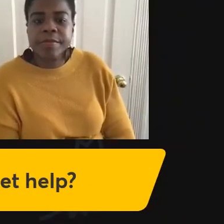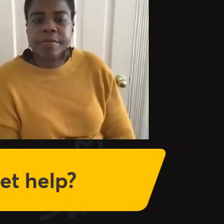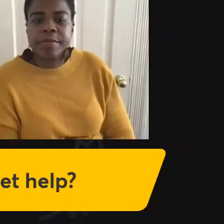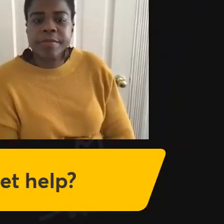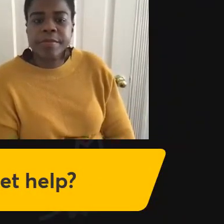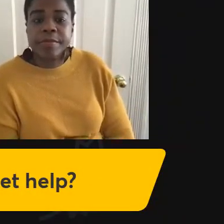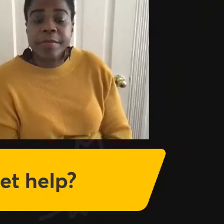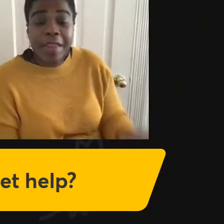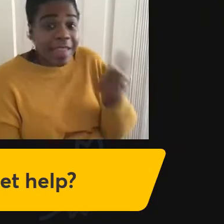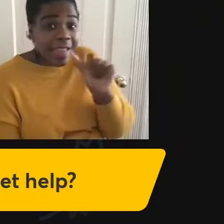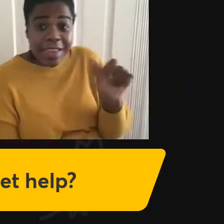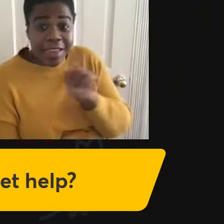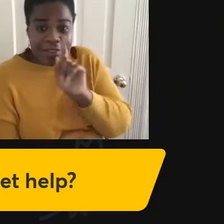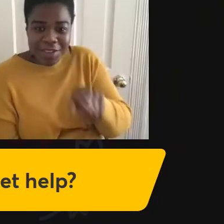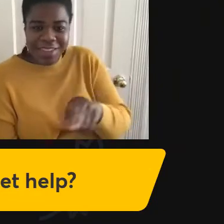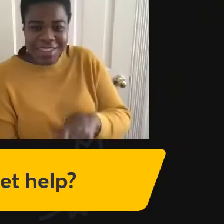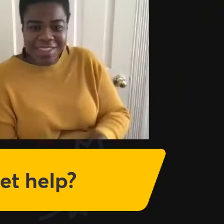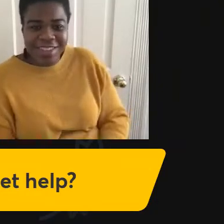Anyone can answer.